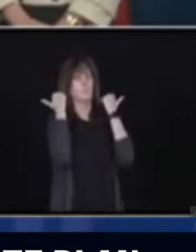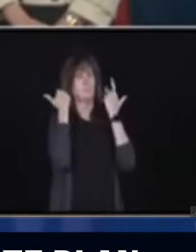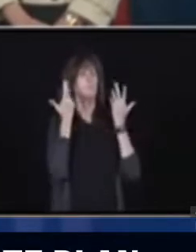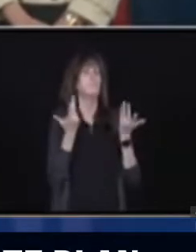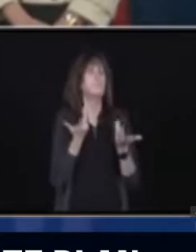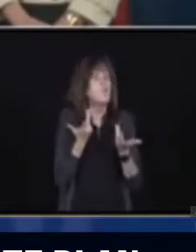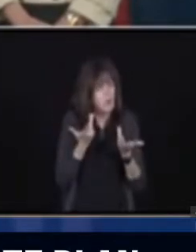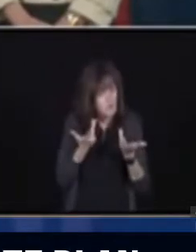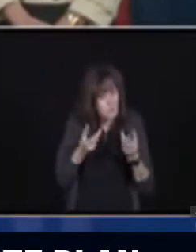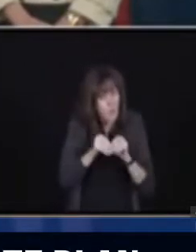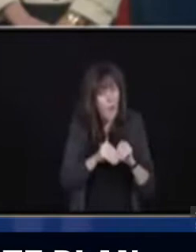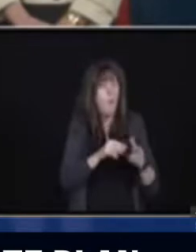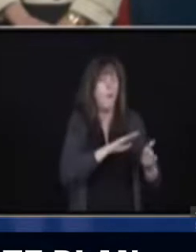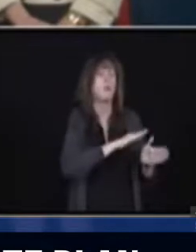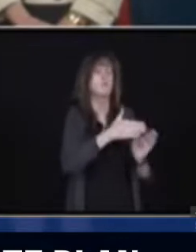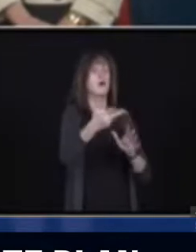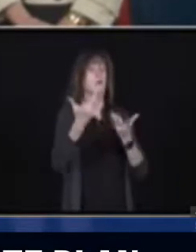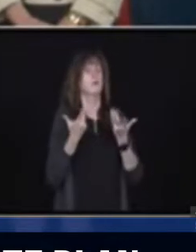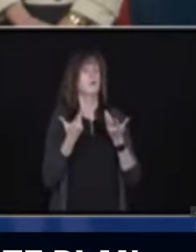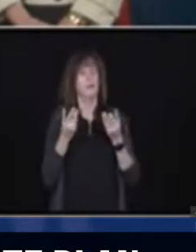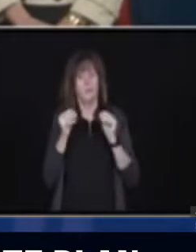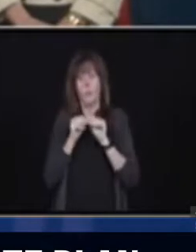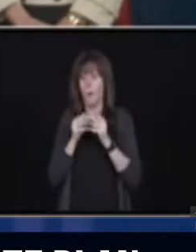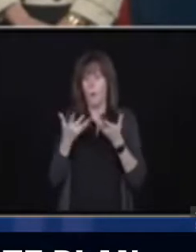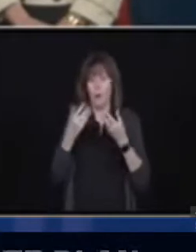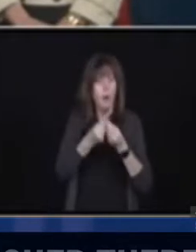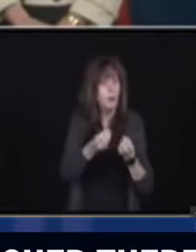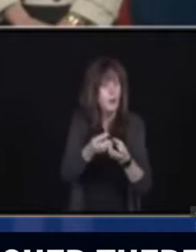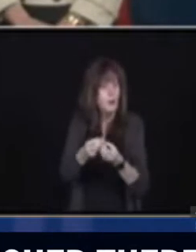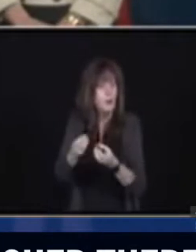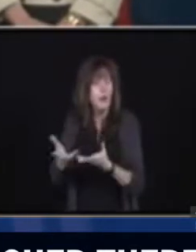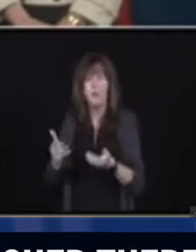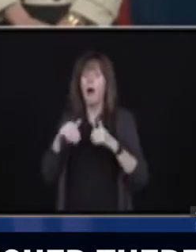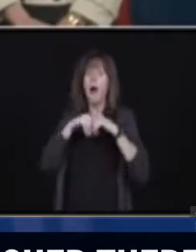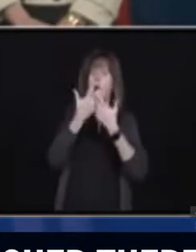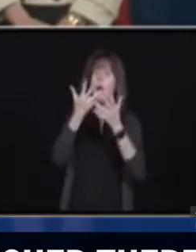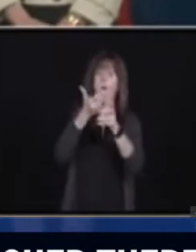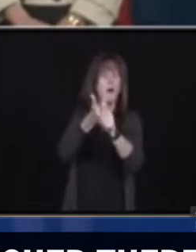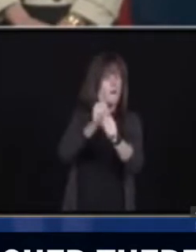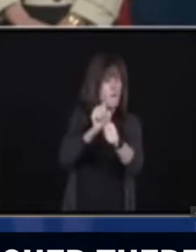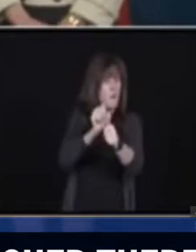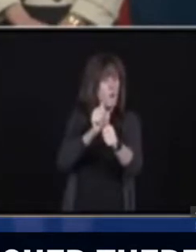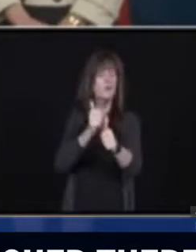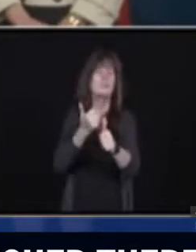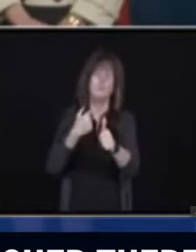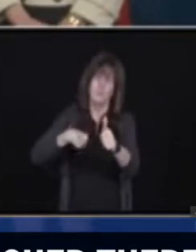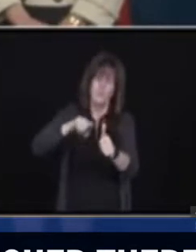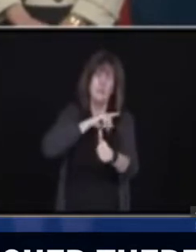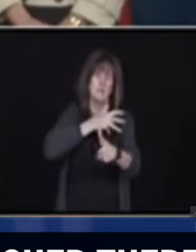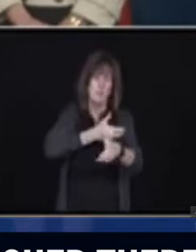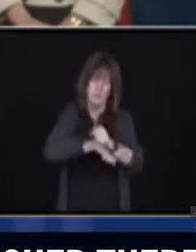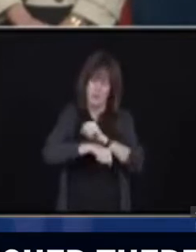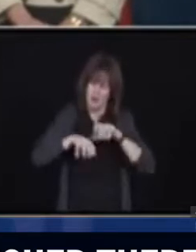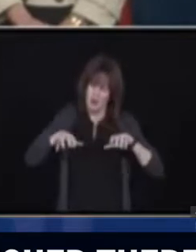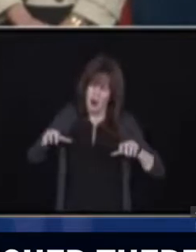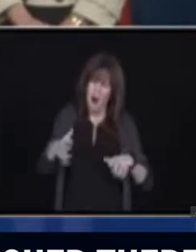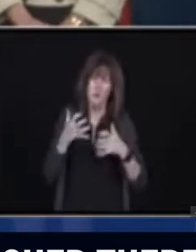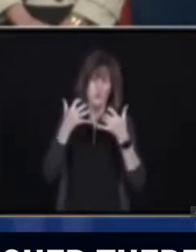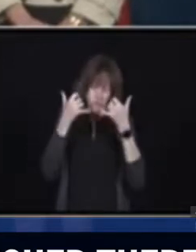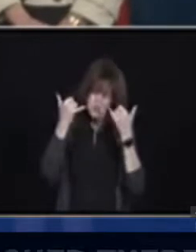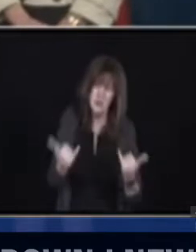more losses, but we can avoid this if we take further action now. So